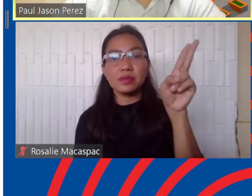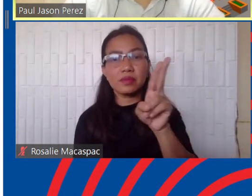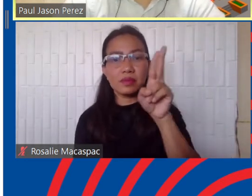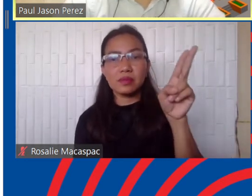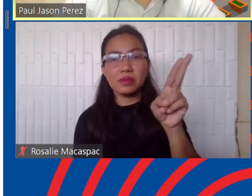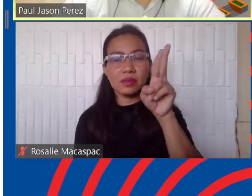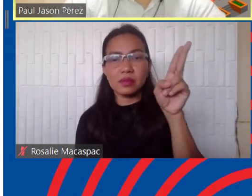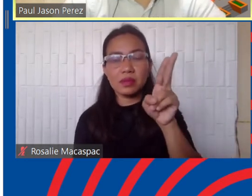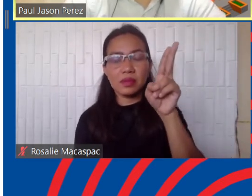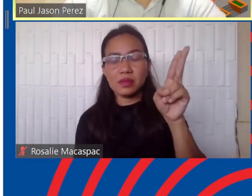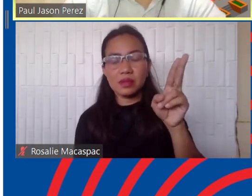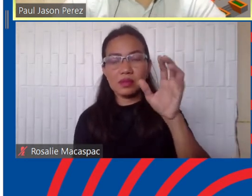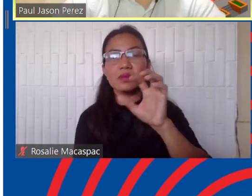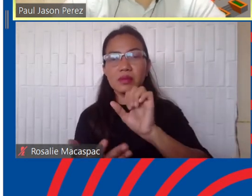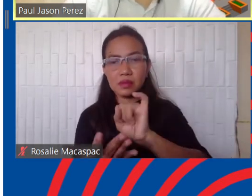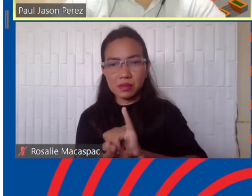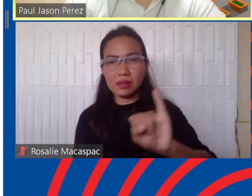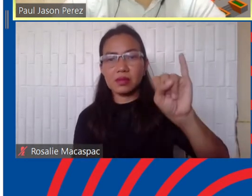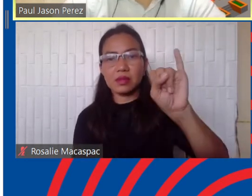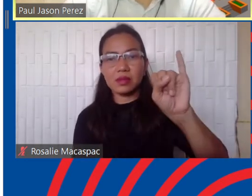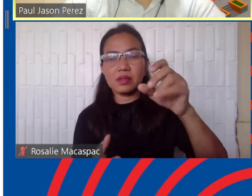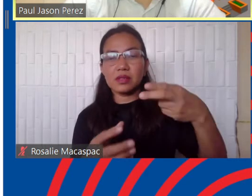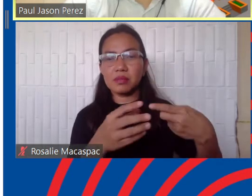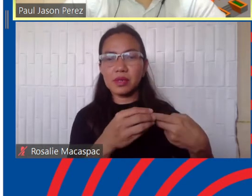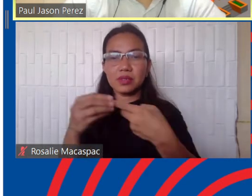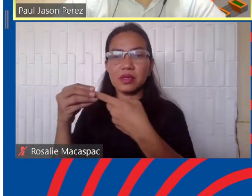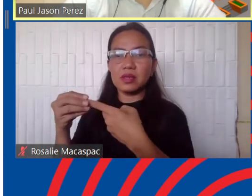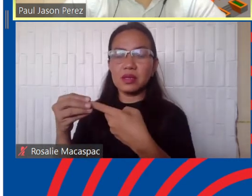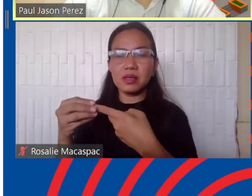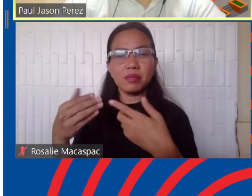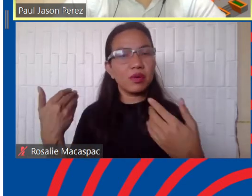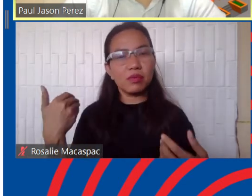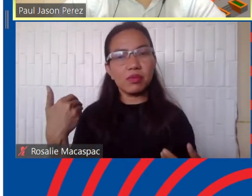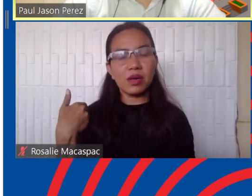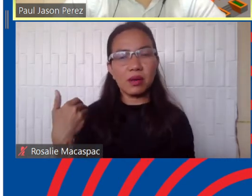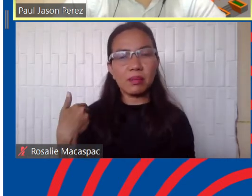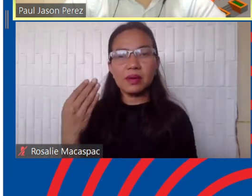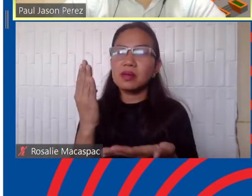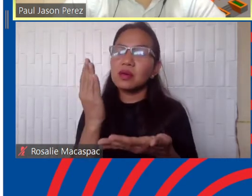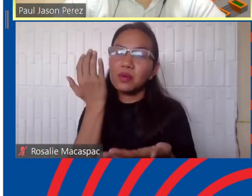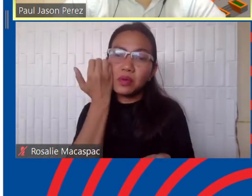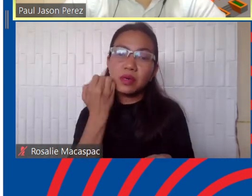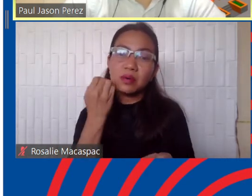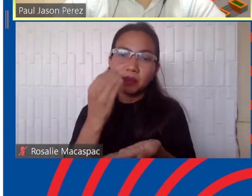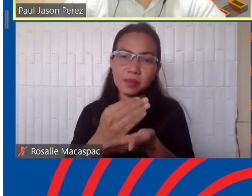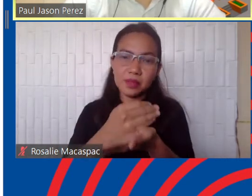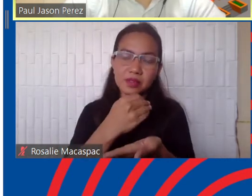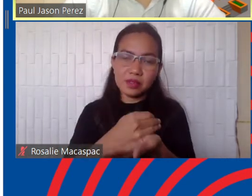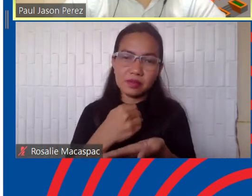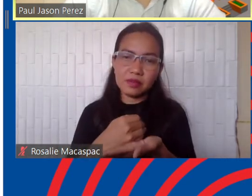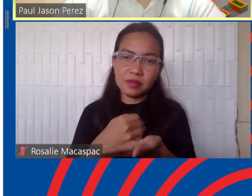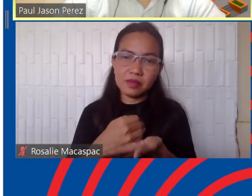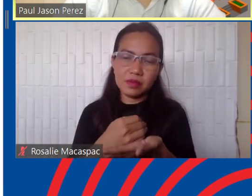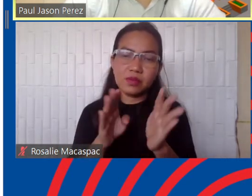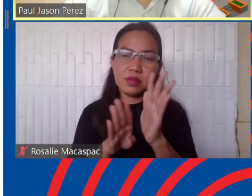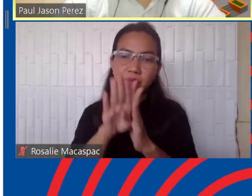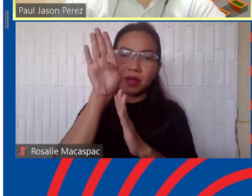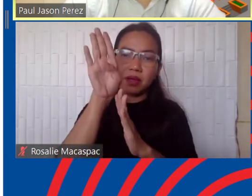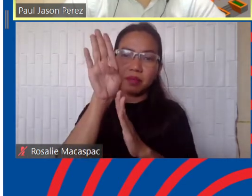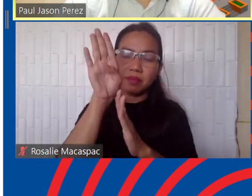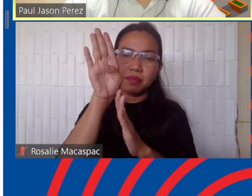in your institution, especially if you don't have the budget yet to develop your